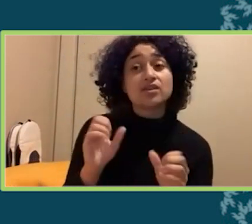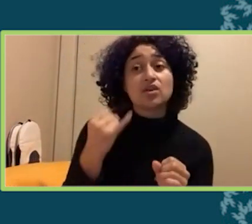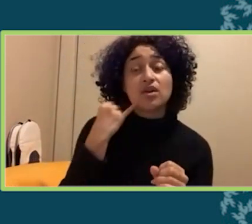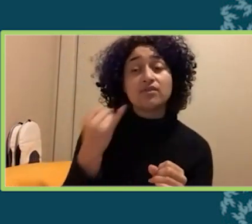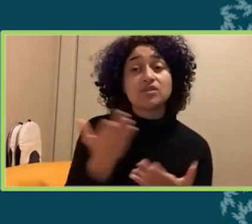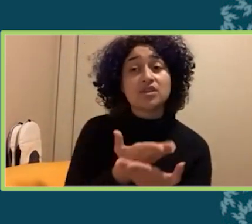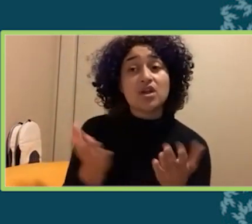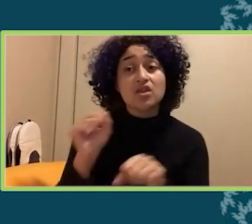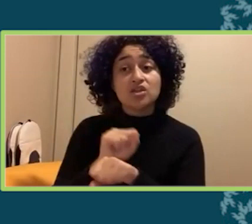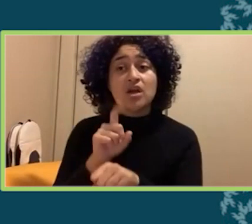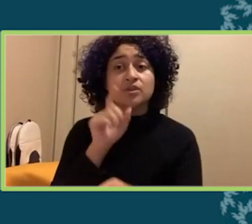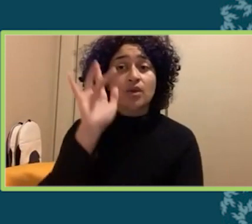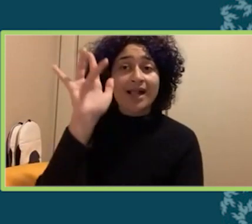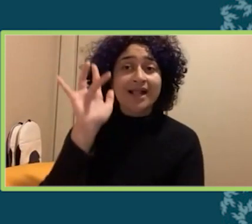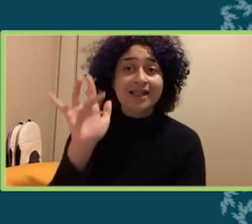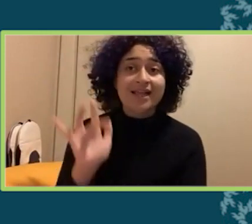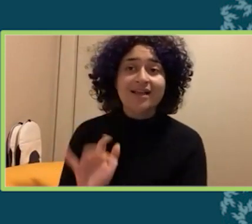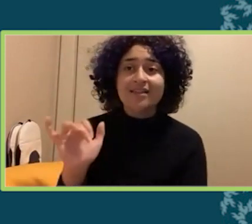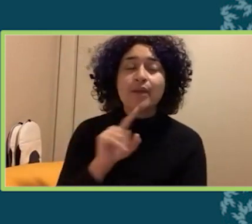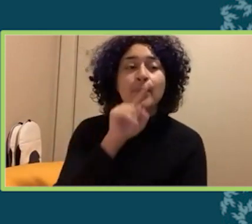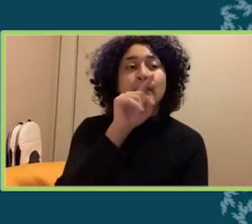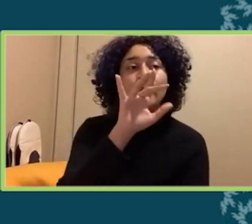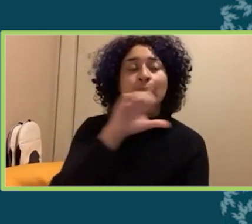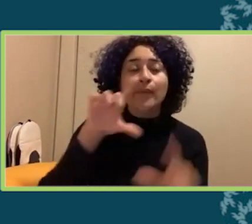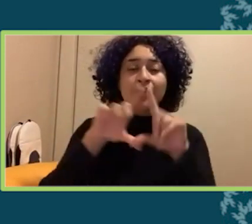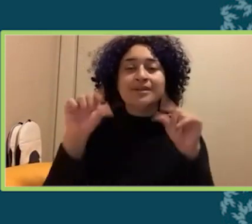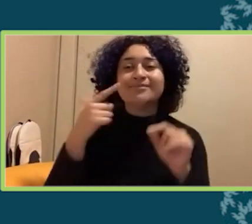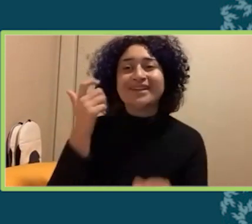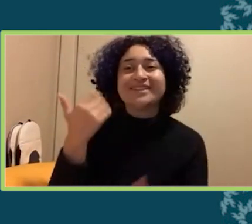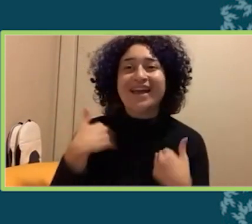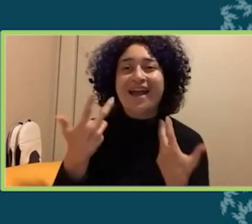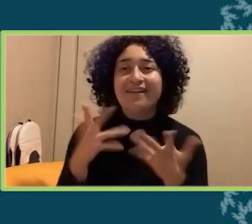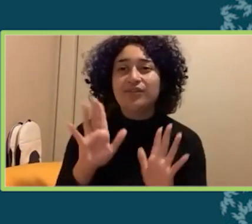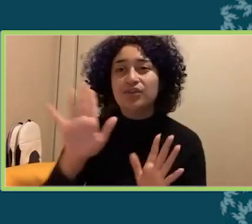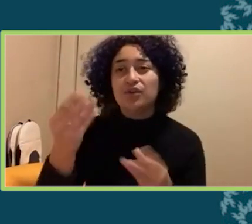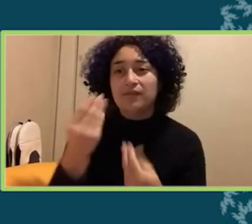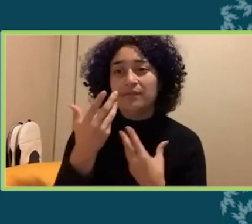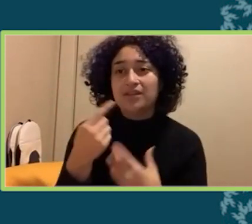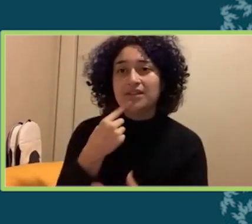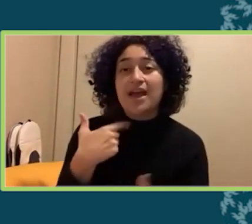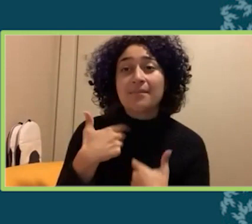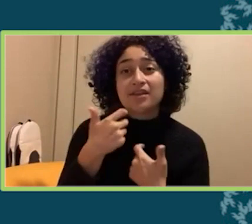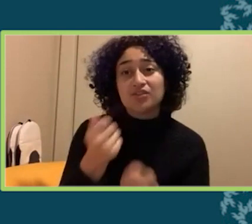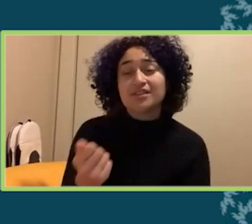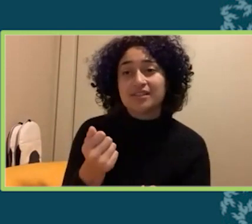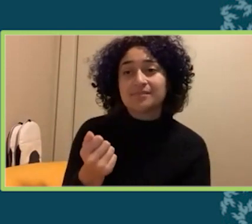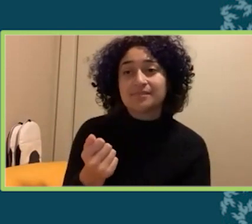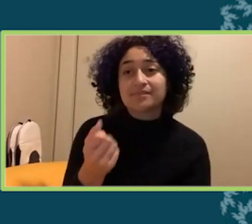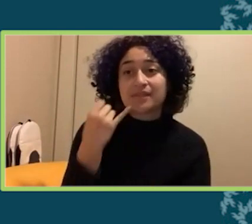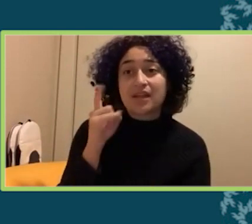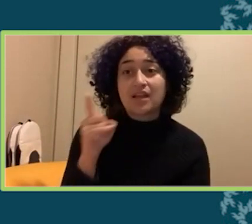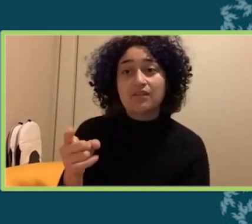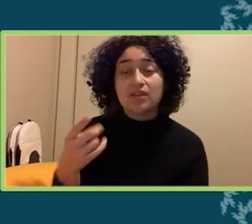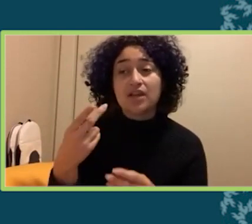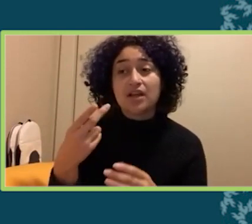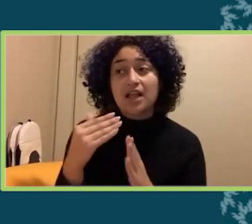jobs. You click on literally one button because they already have all of your information to say, I'm interested in this position. And if you're shortlisted, that